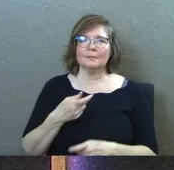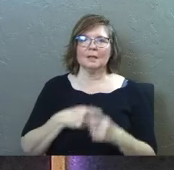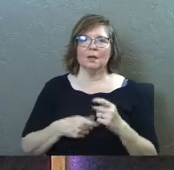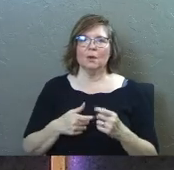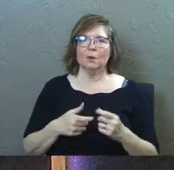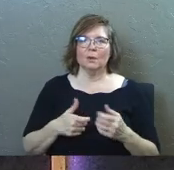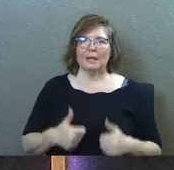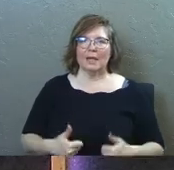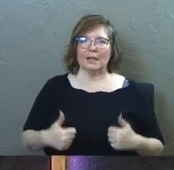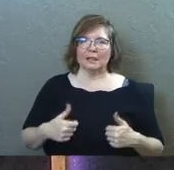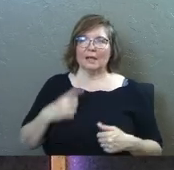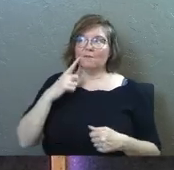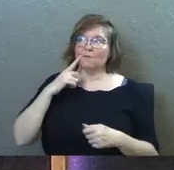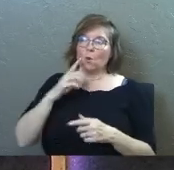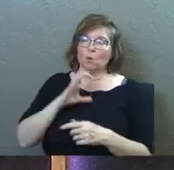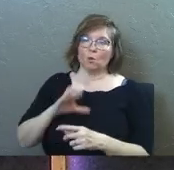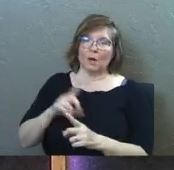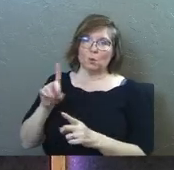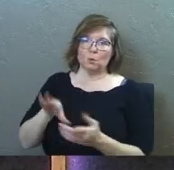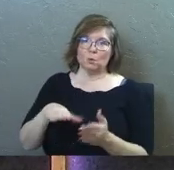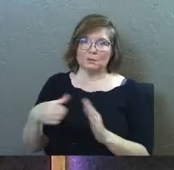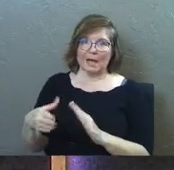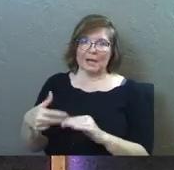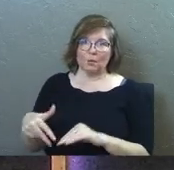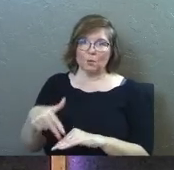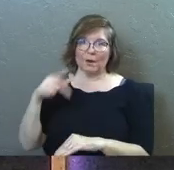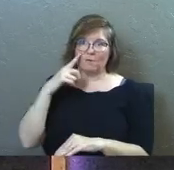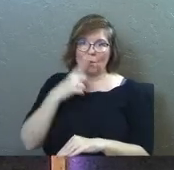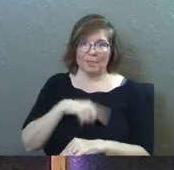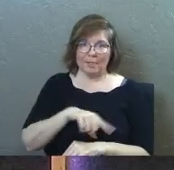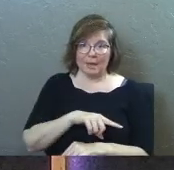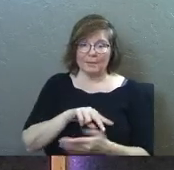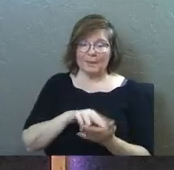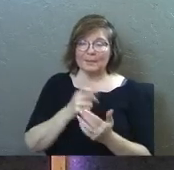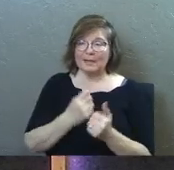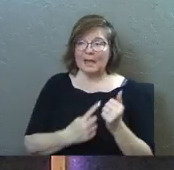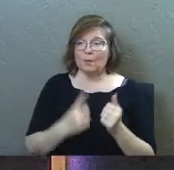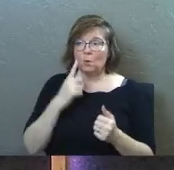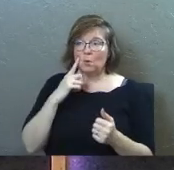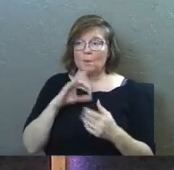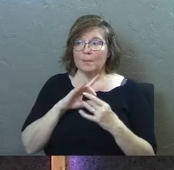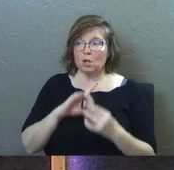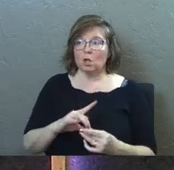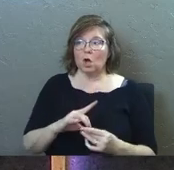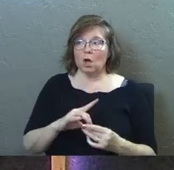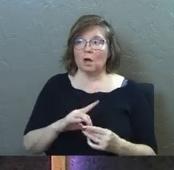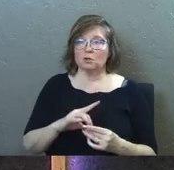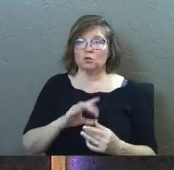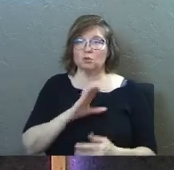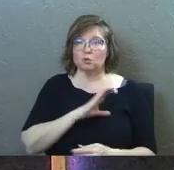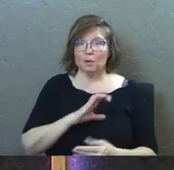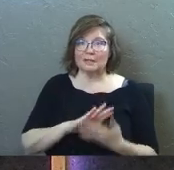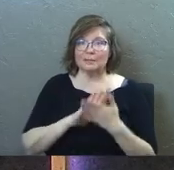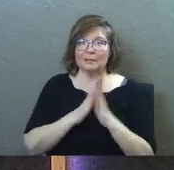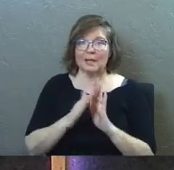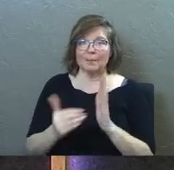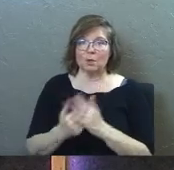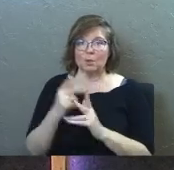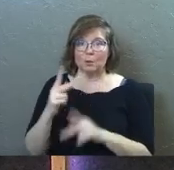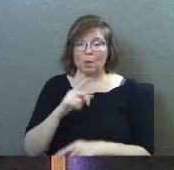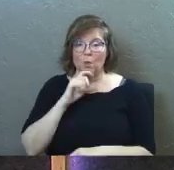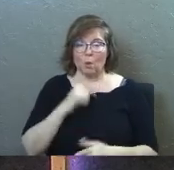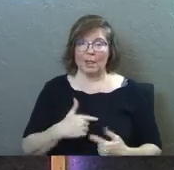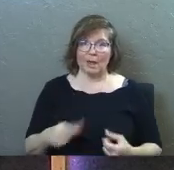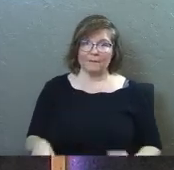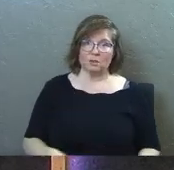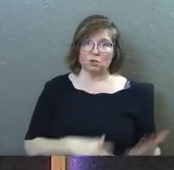Instead, they will live for Christ who died and was raised for them. This means that anyone who belongs to Christ has become a new person. The old life